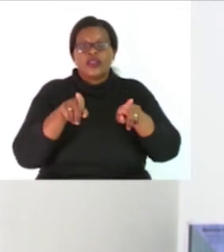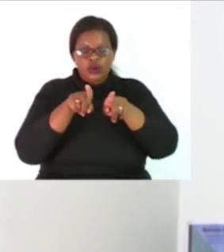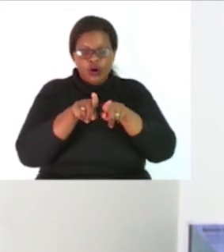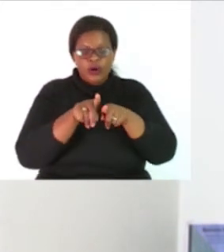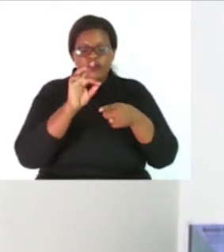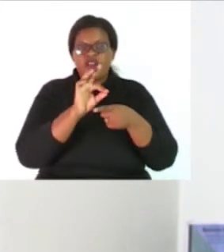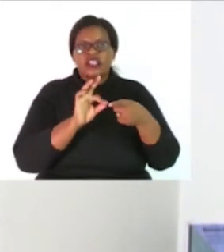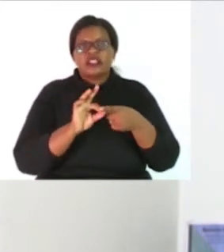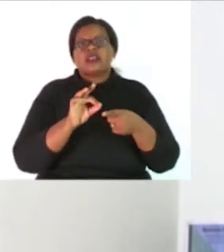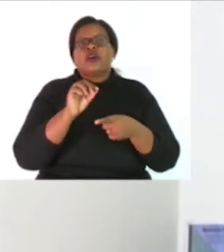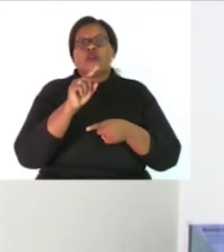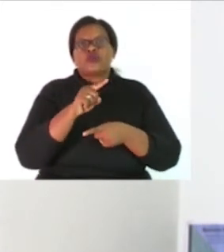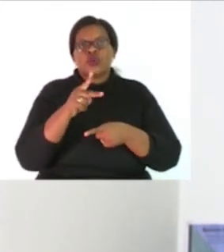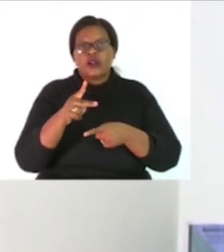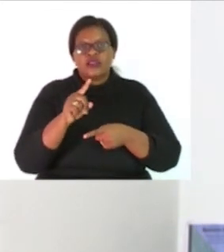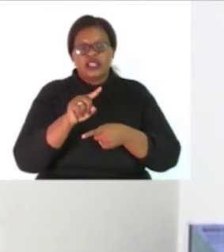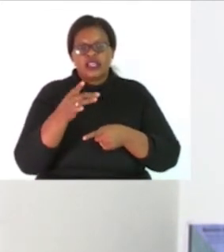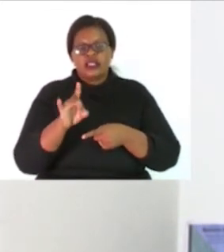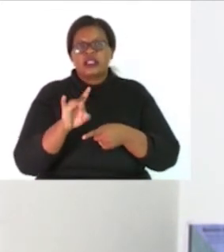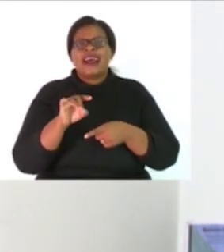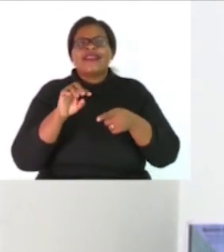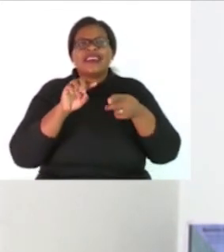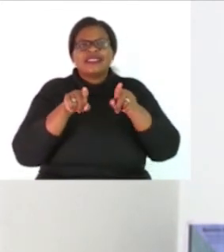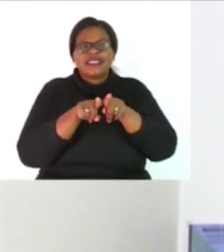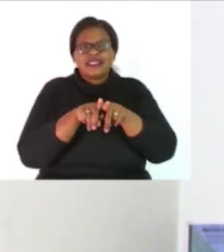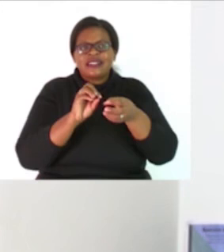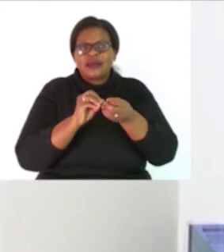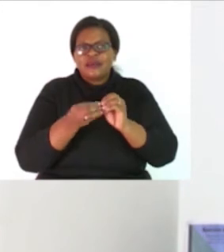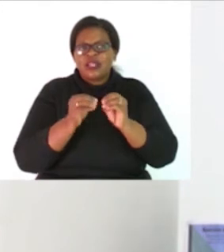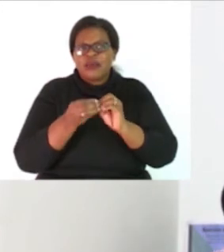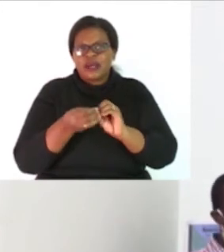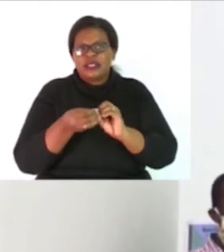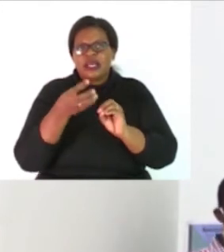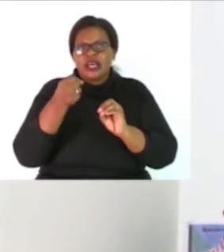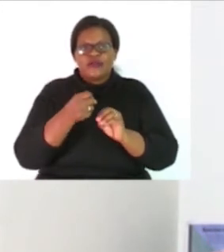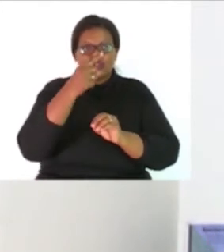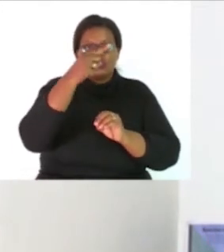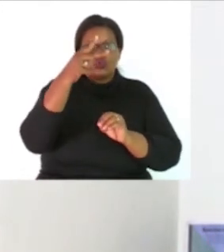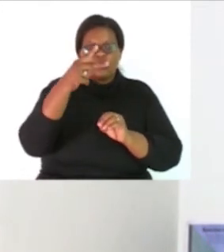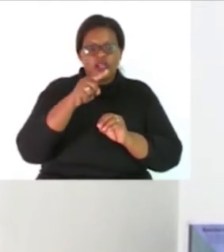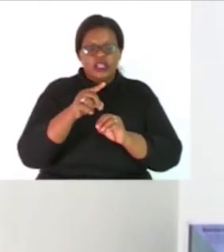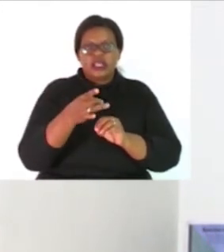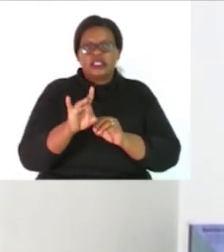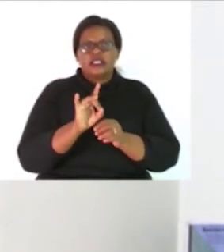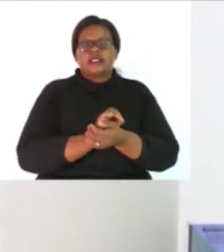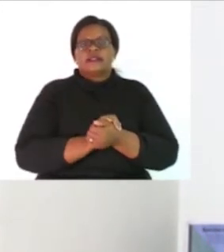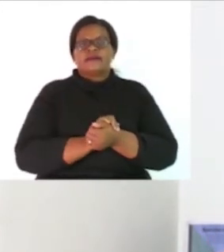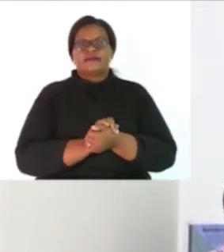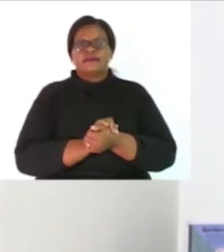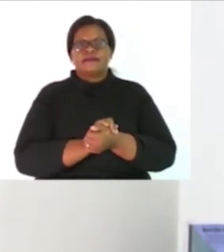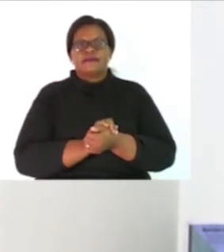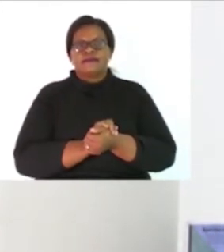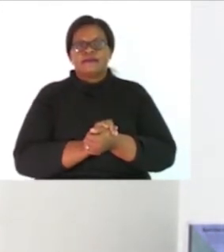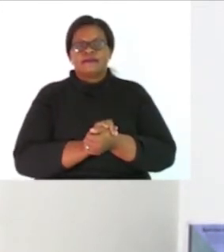of 12 and 18. Now, what is common? If something is common, it means it appears in both sets.